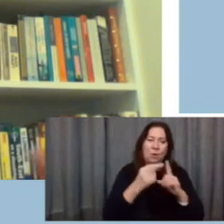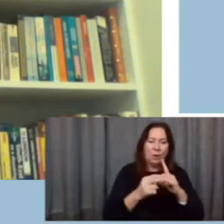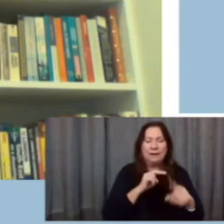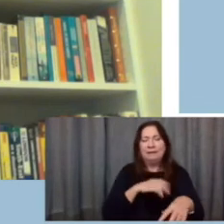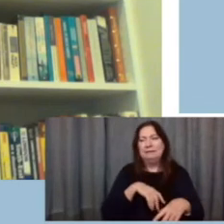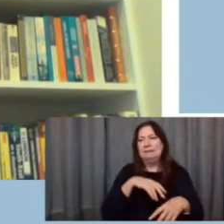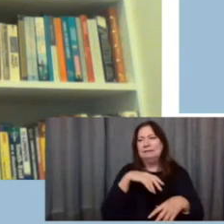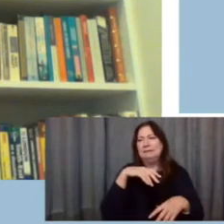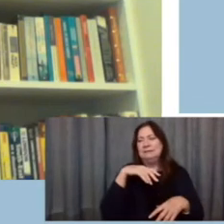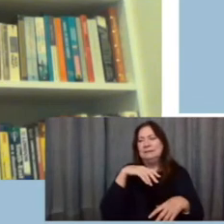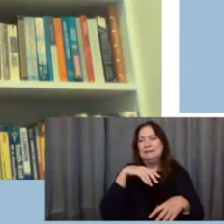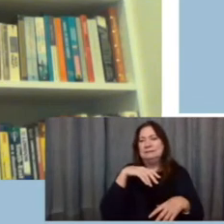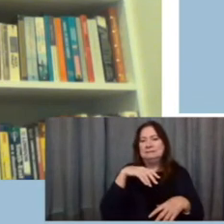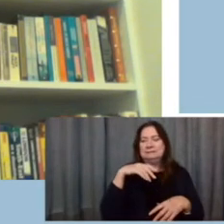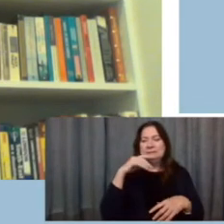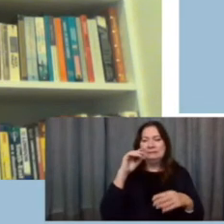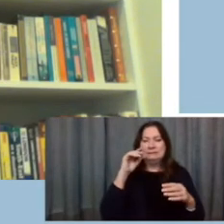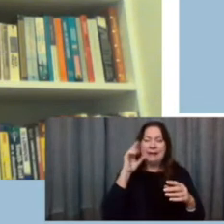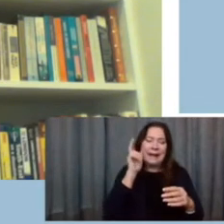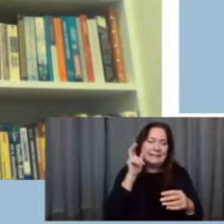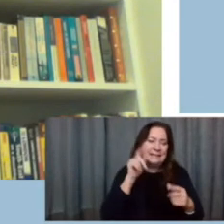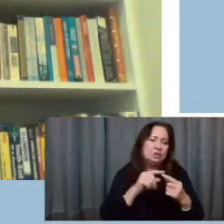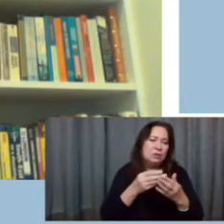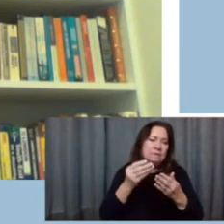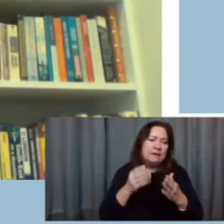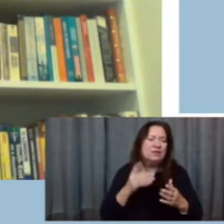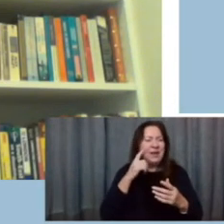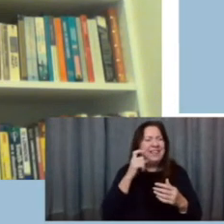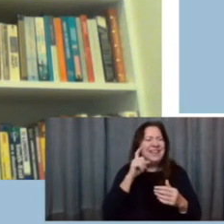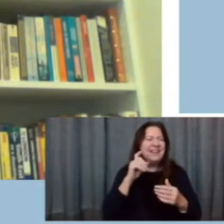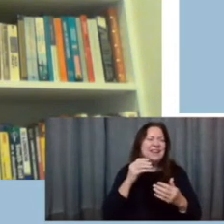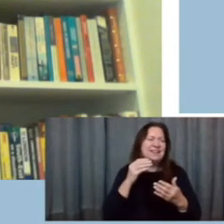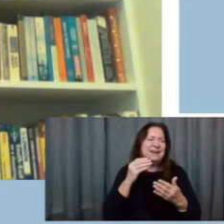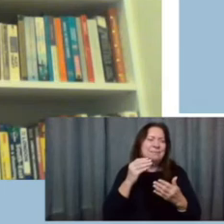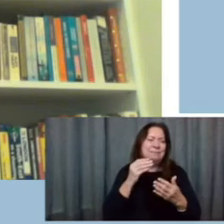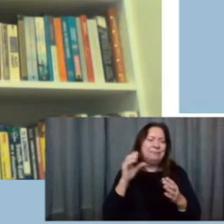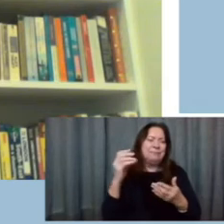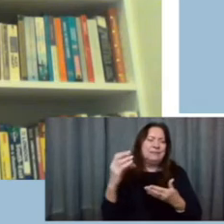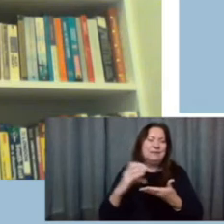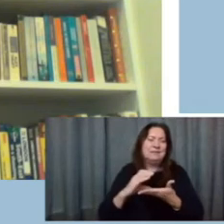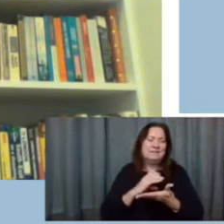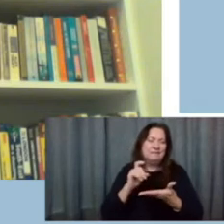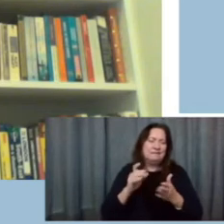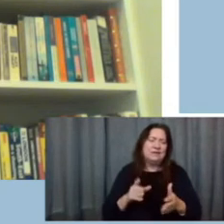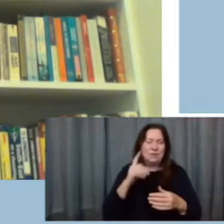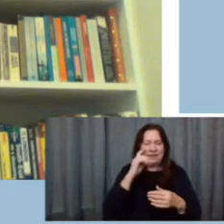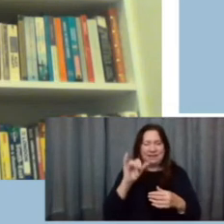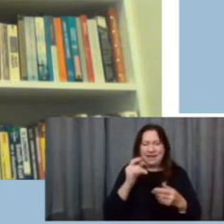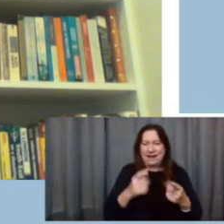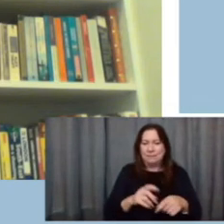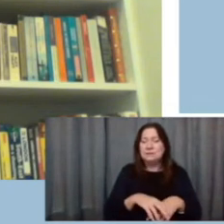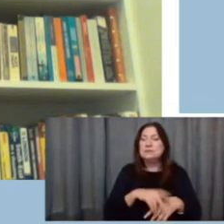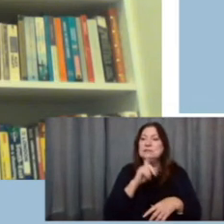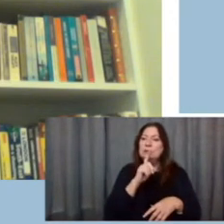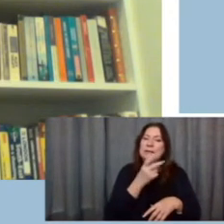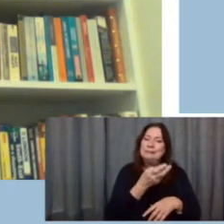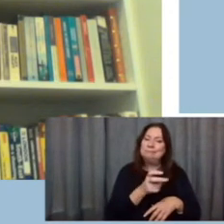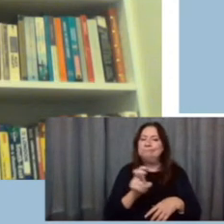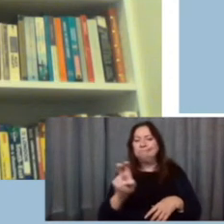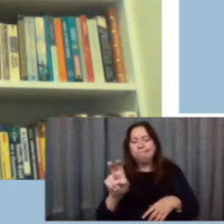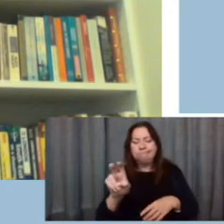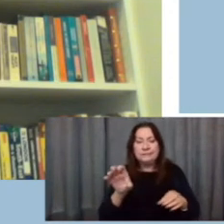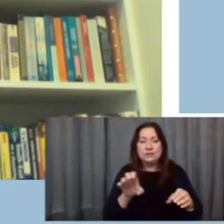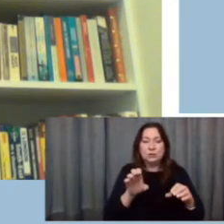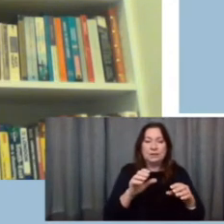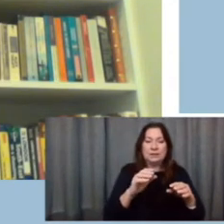the funder, which I think also very easily happens. So I think really moving with that and doing it gently